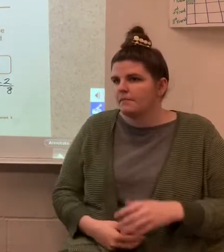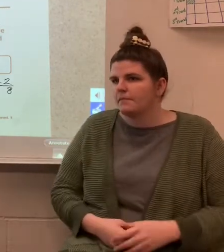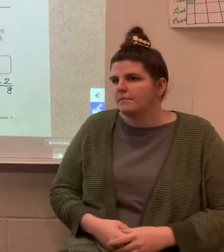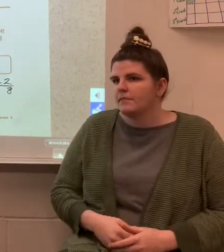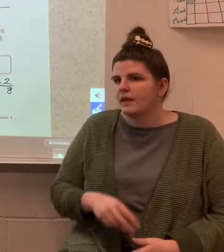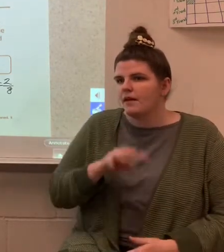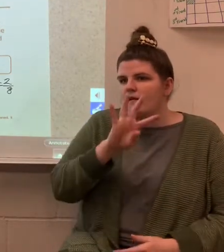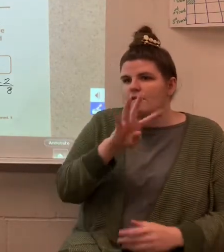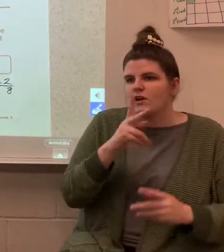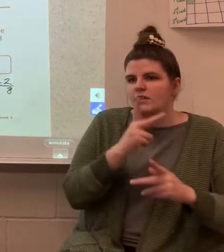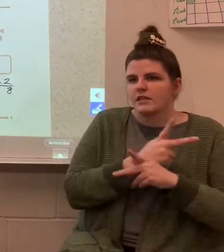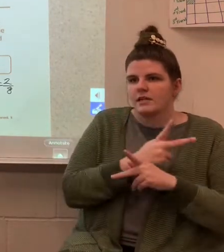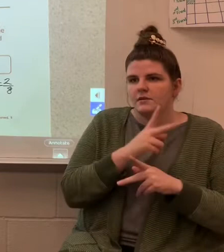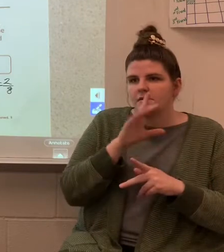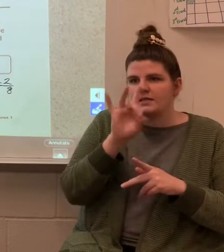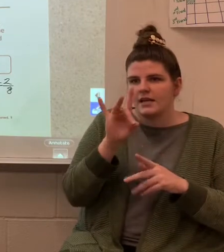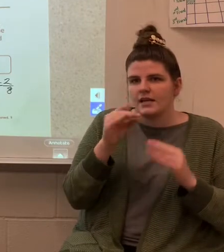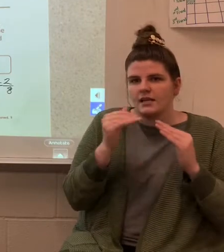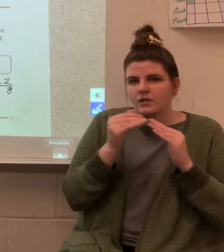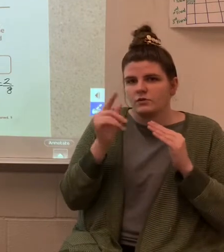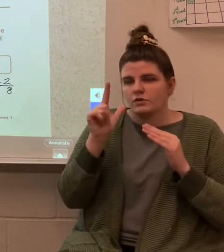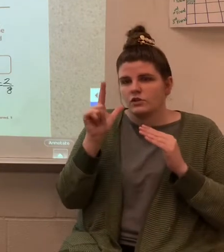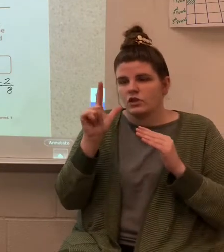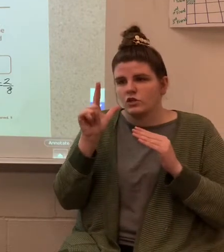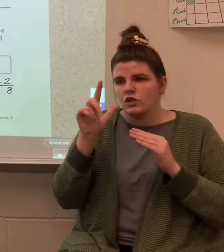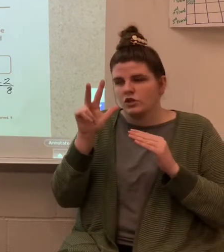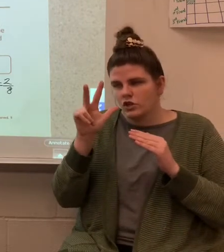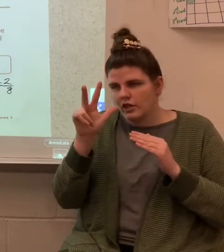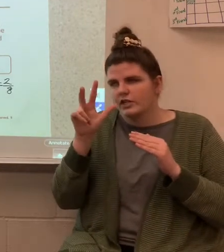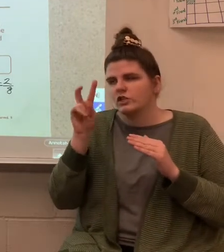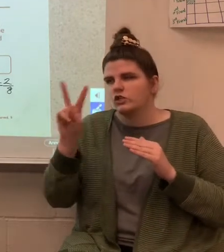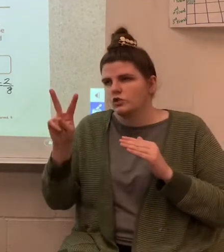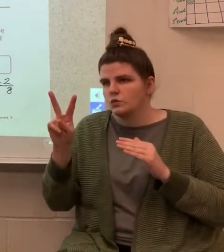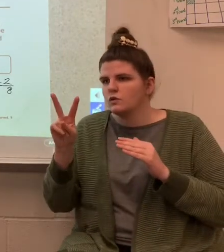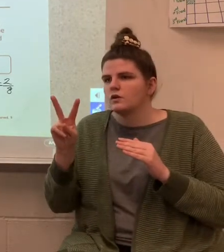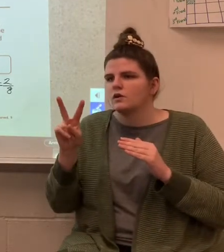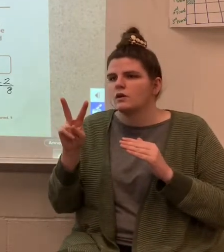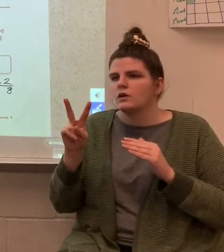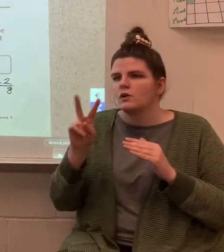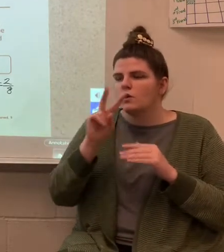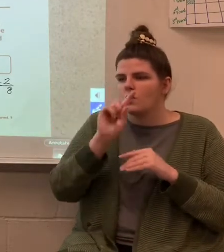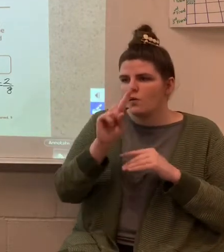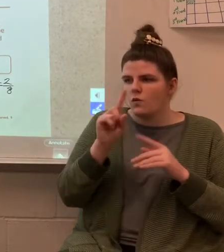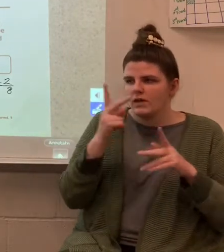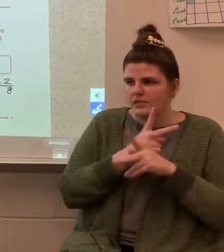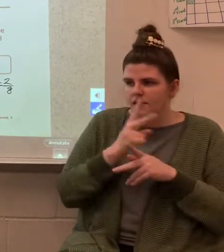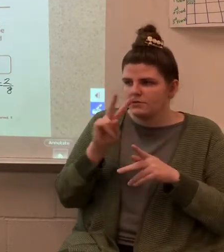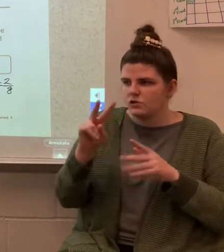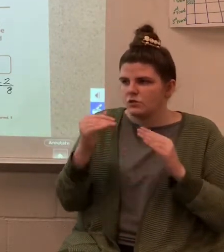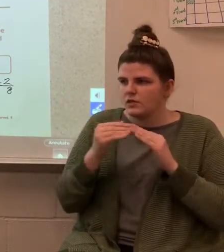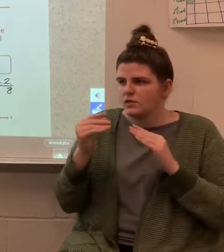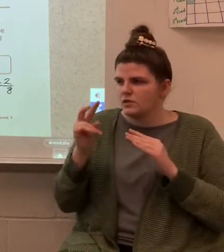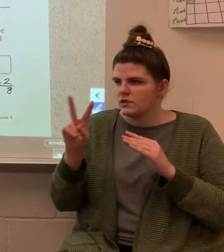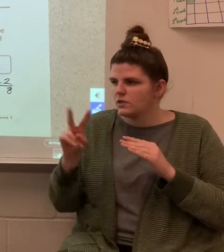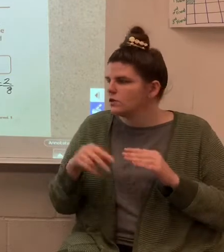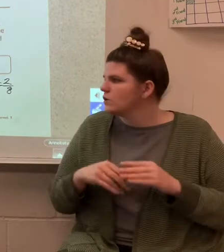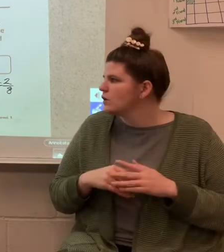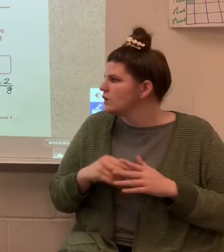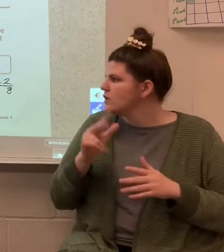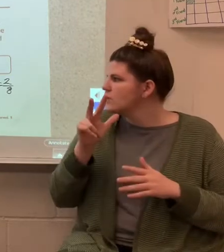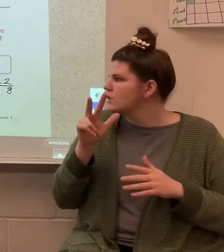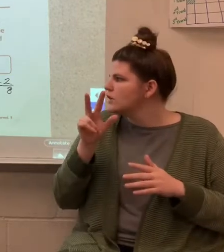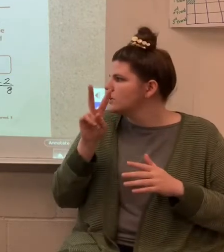4 times 8 is 32. 1 times 2 is 2. 32 divided by